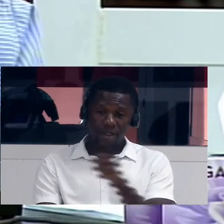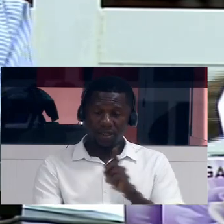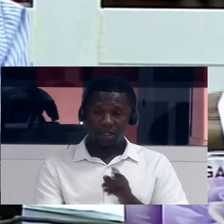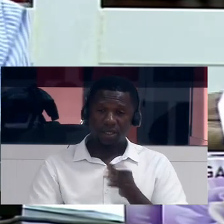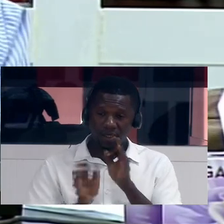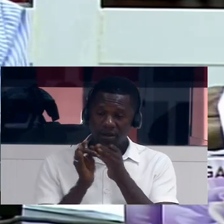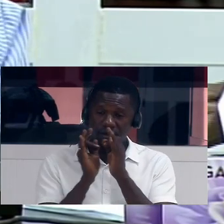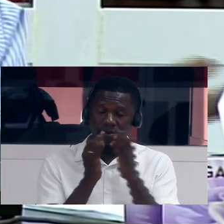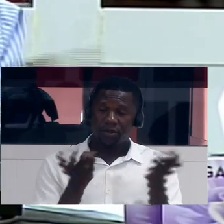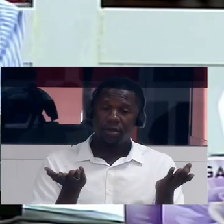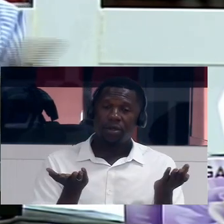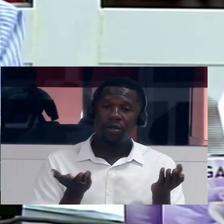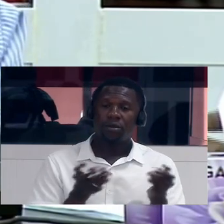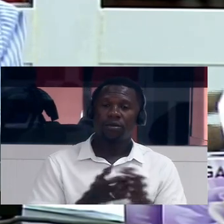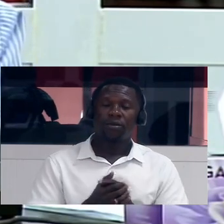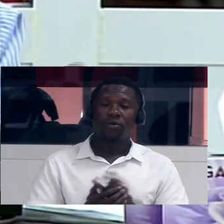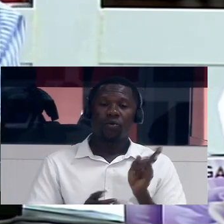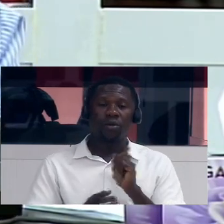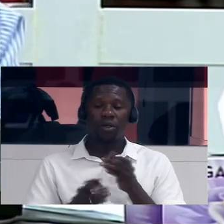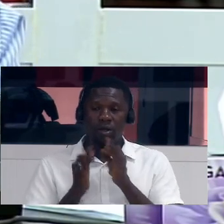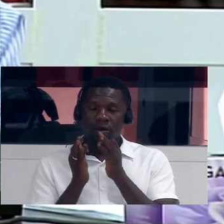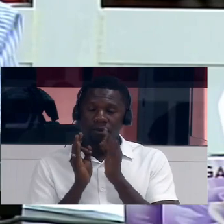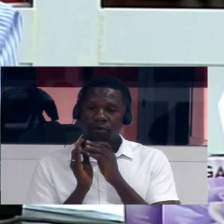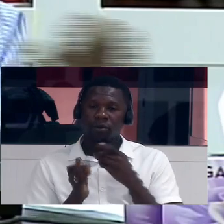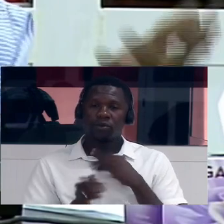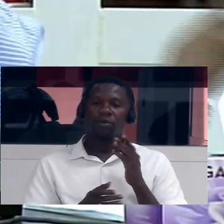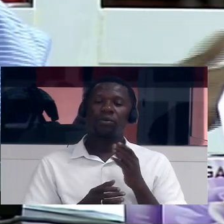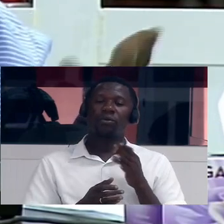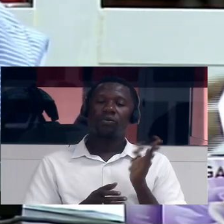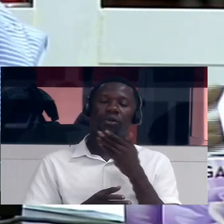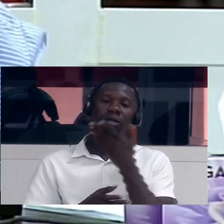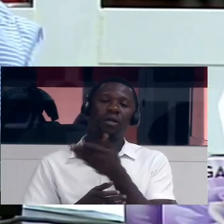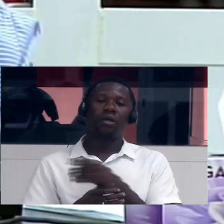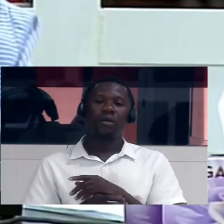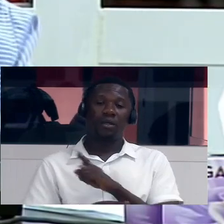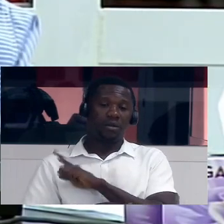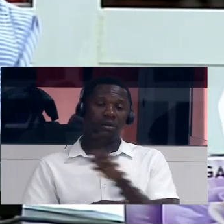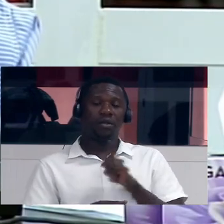Well, what they will debrief is, we went there, what's they, who is they?